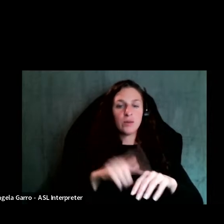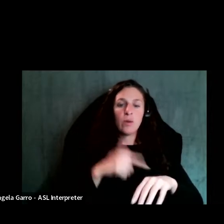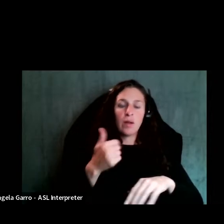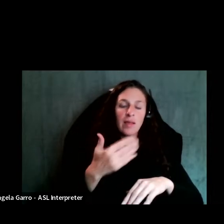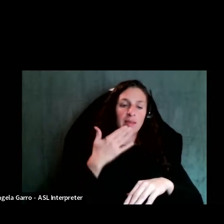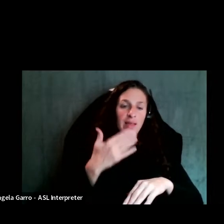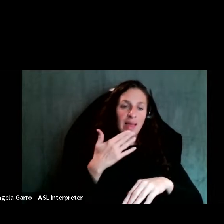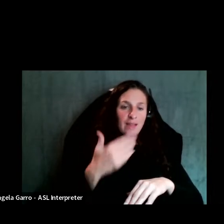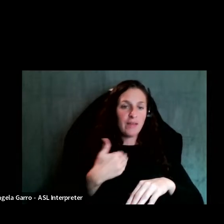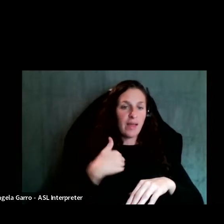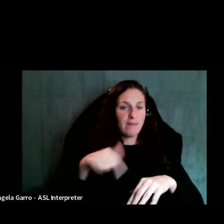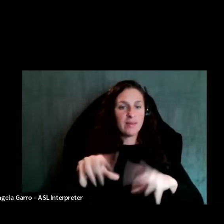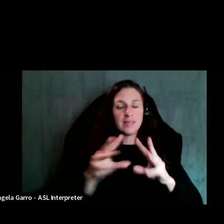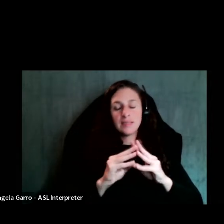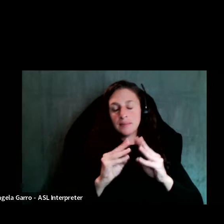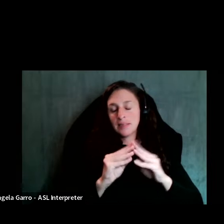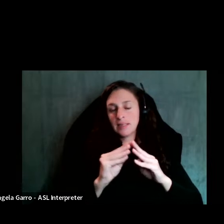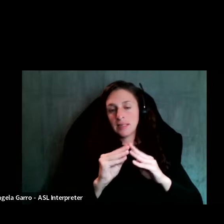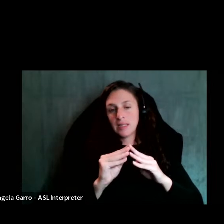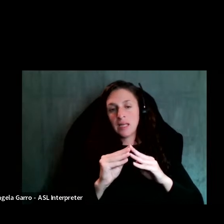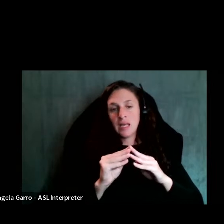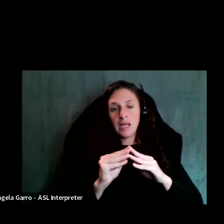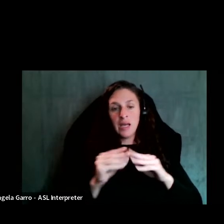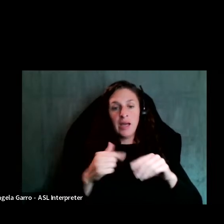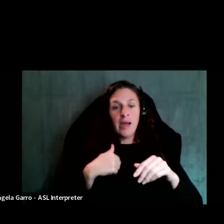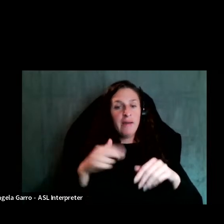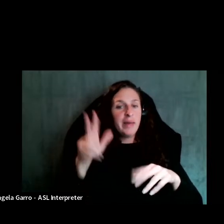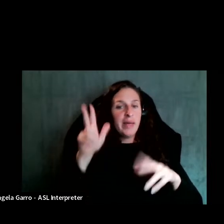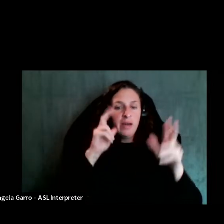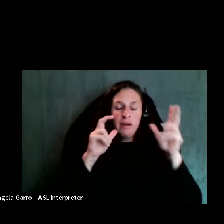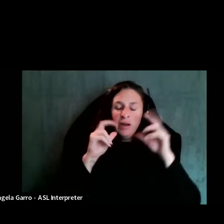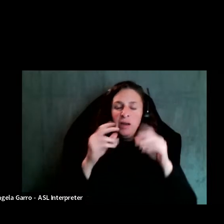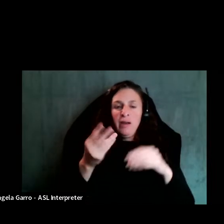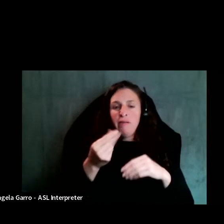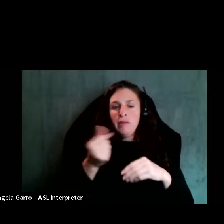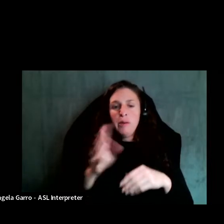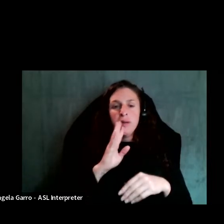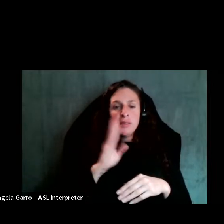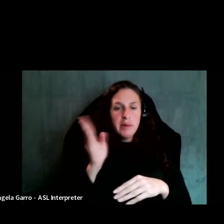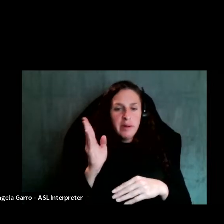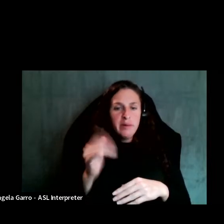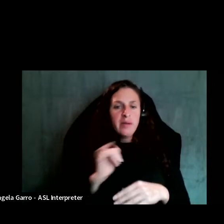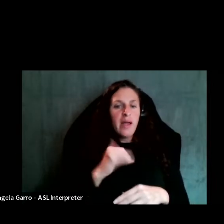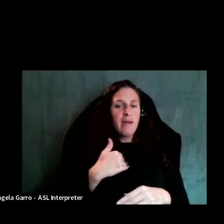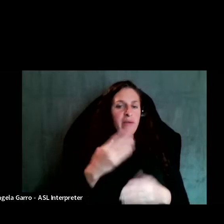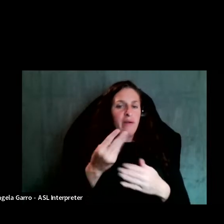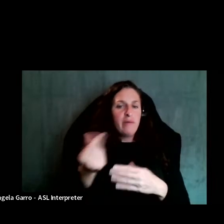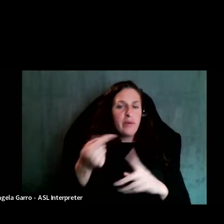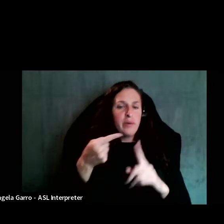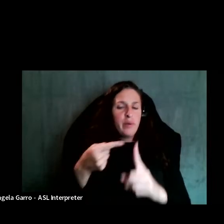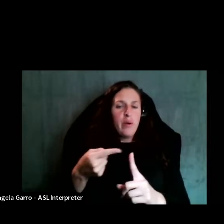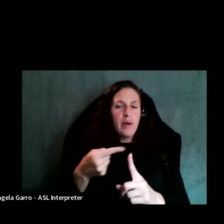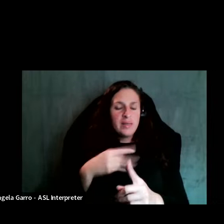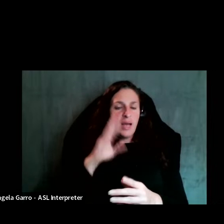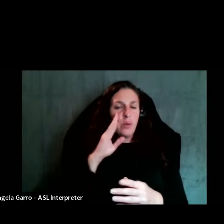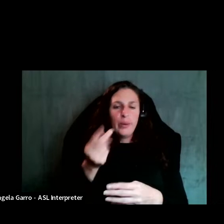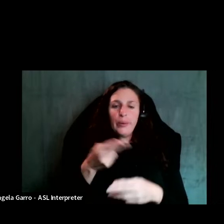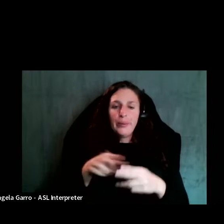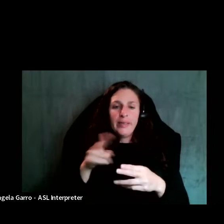thank you for having this meeting. I've been hearing a few of the speakers, so I have a few points that I'm going to quickly go